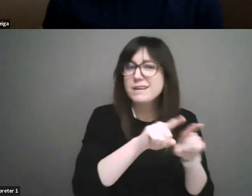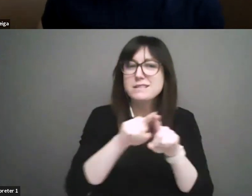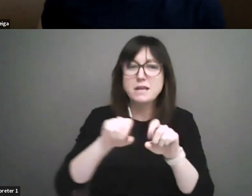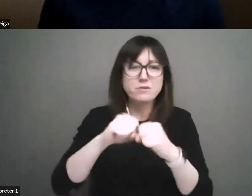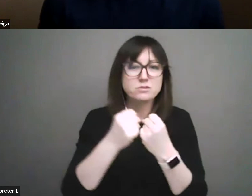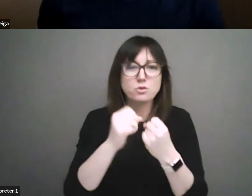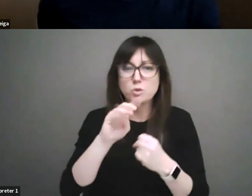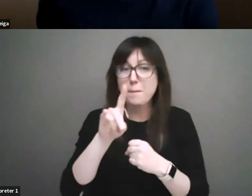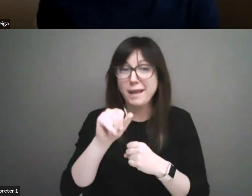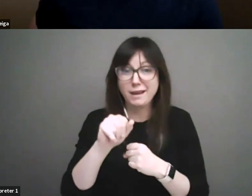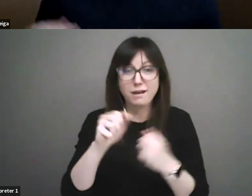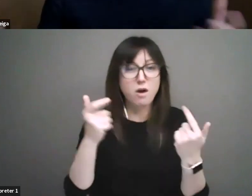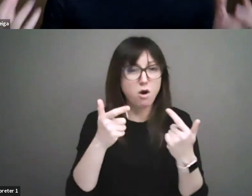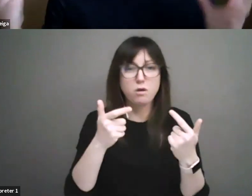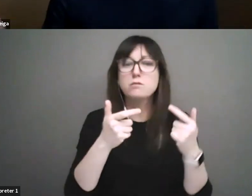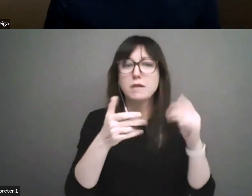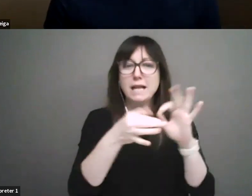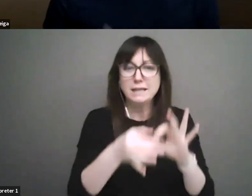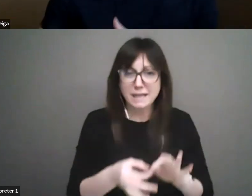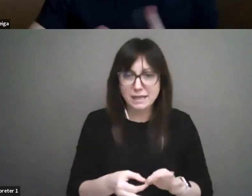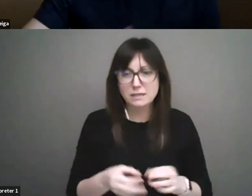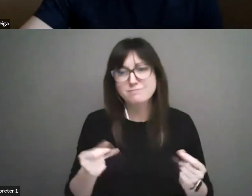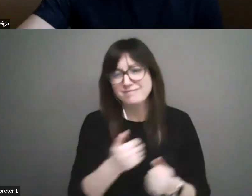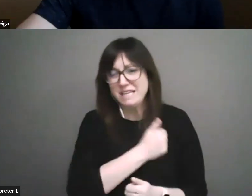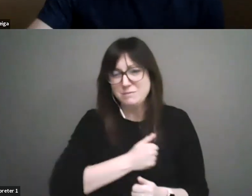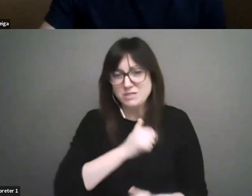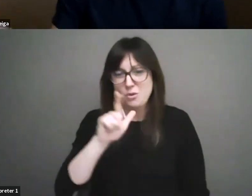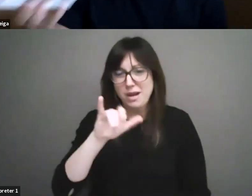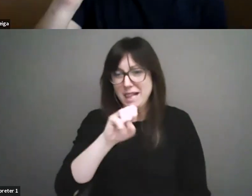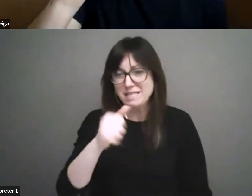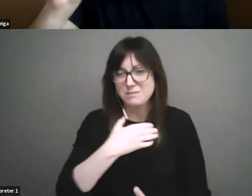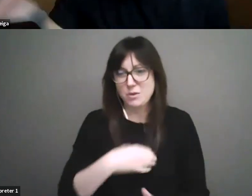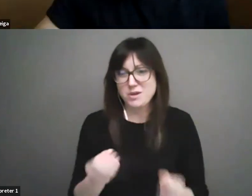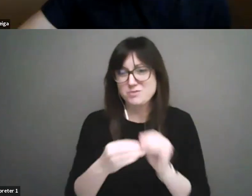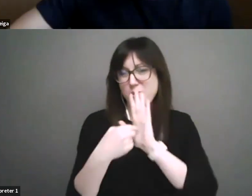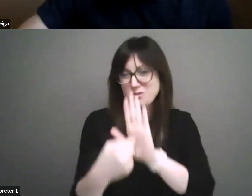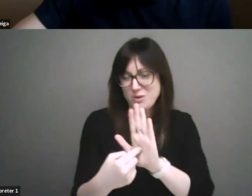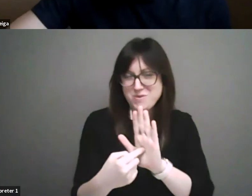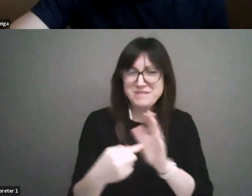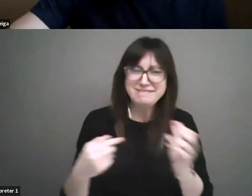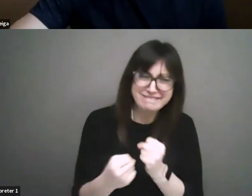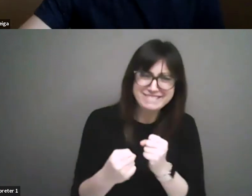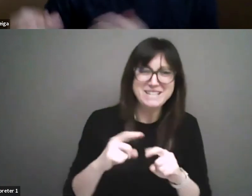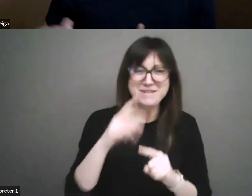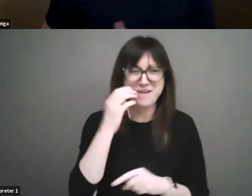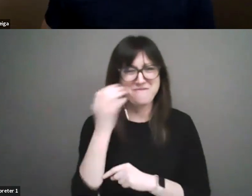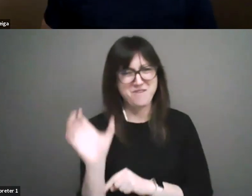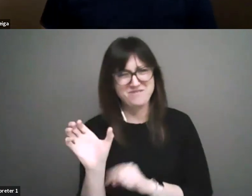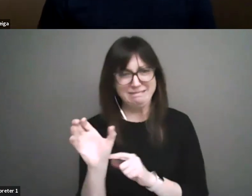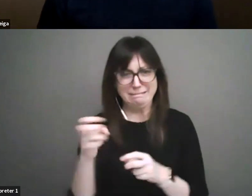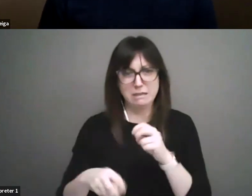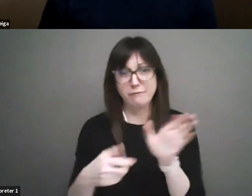linked and everything's set up there. Sorry, Lisa, I wish I could show you more. It's all just really on my phone, but thank you. That's a great